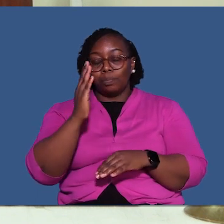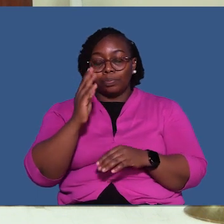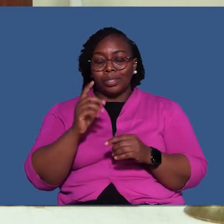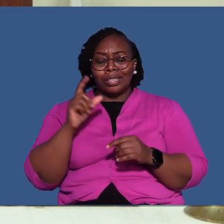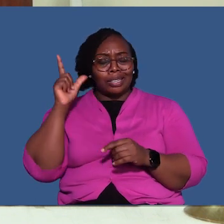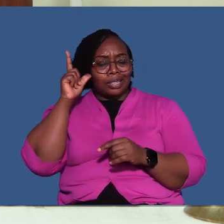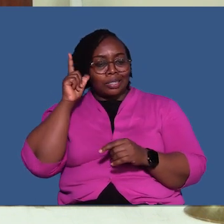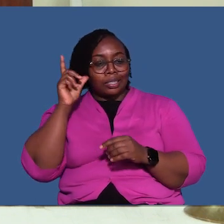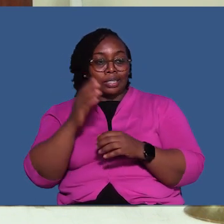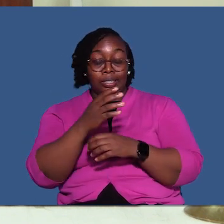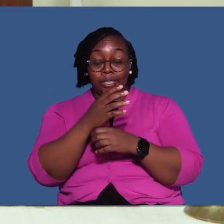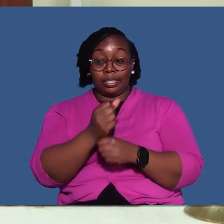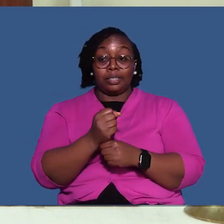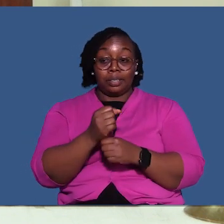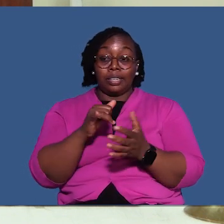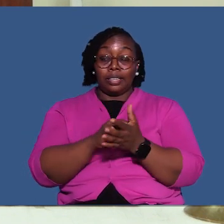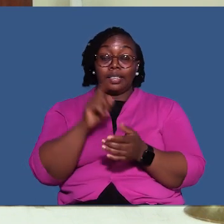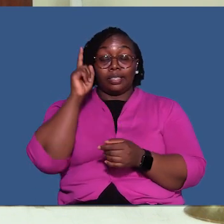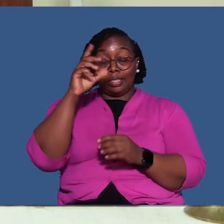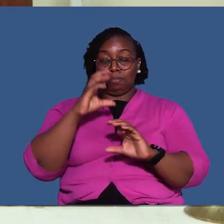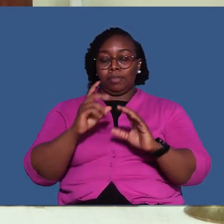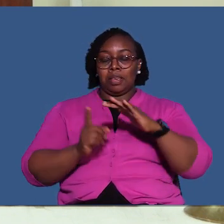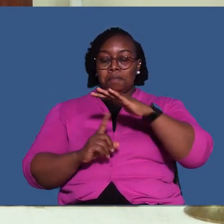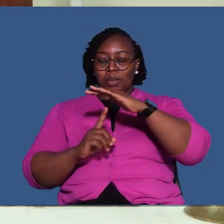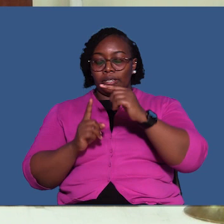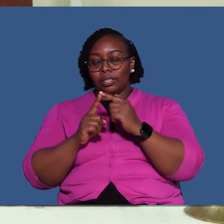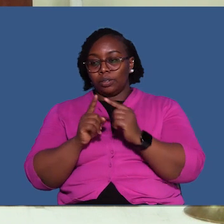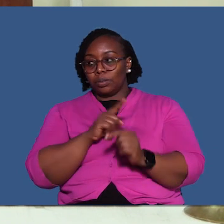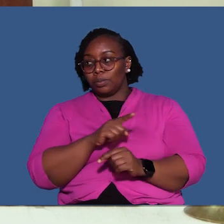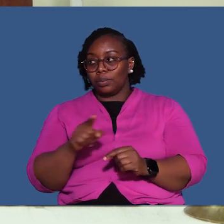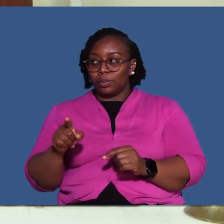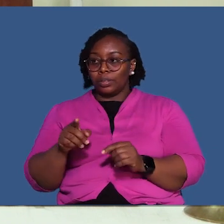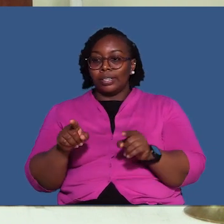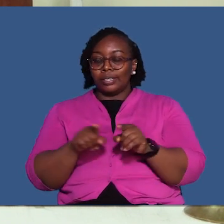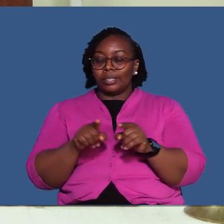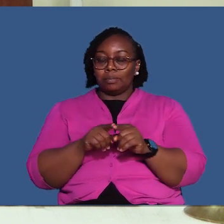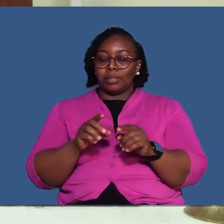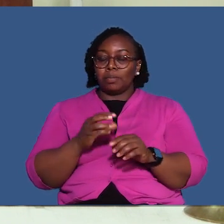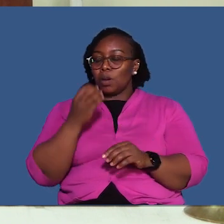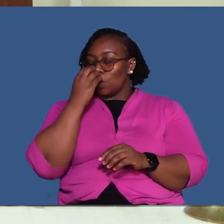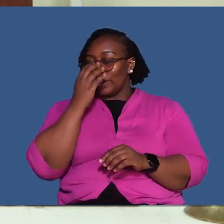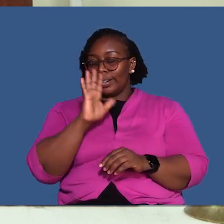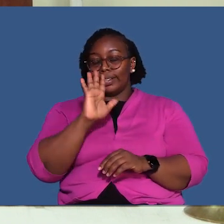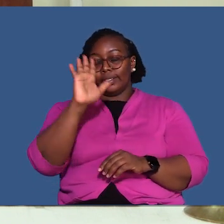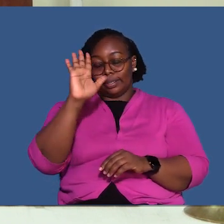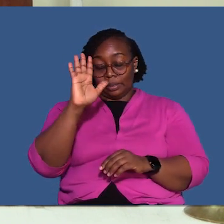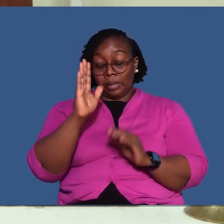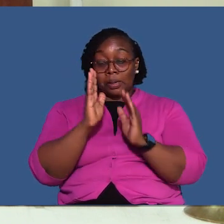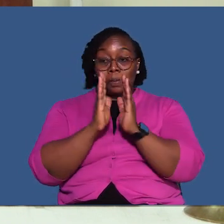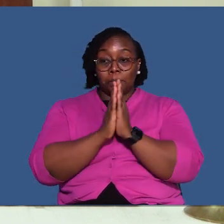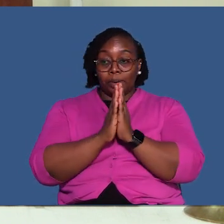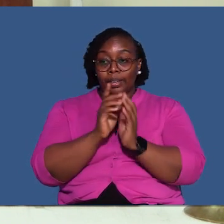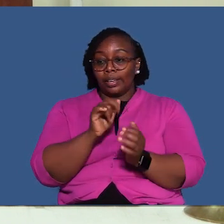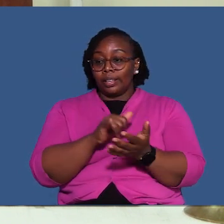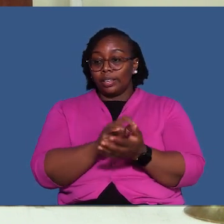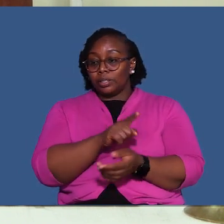and trust that he will minister to you according to his will, and pray that you will be able